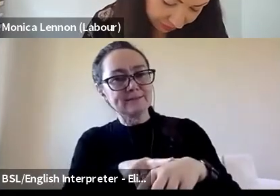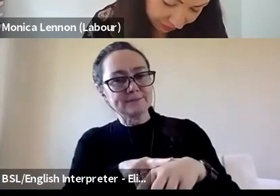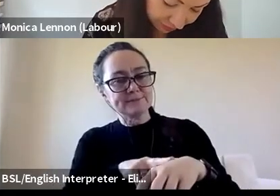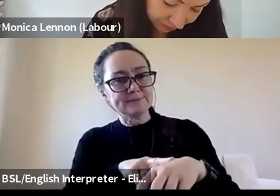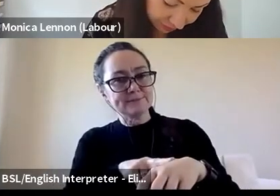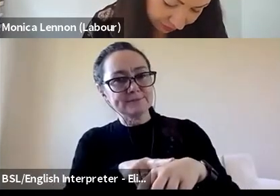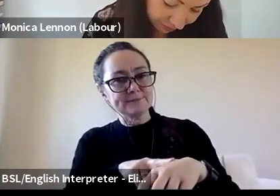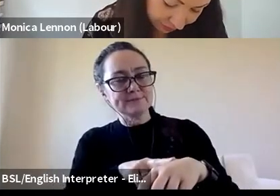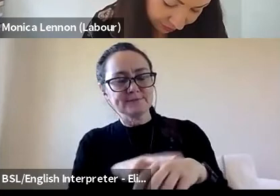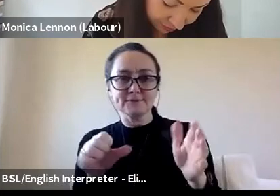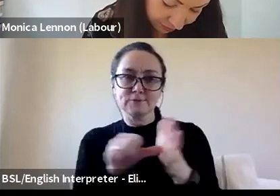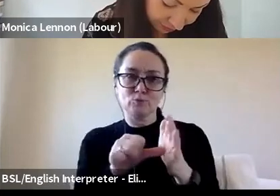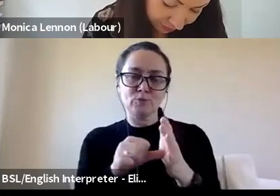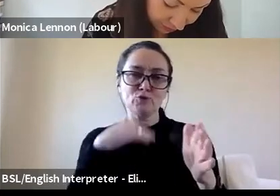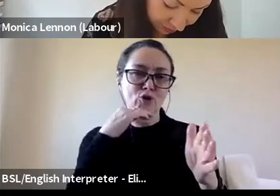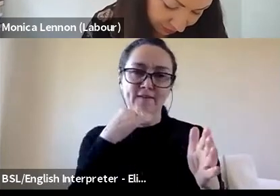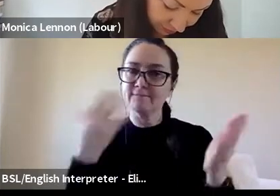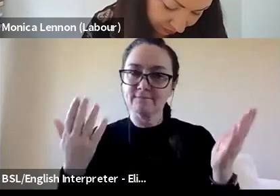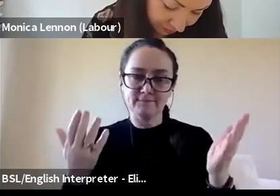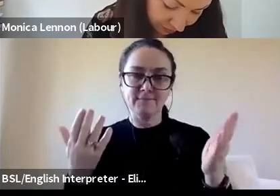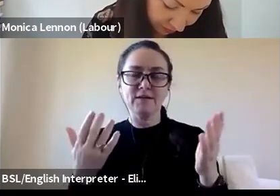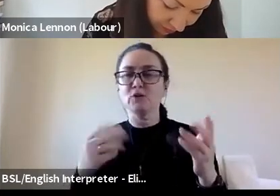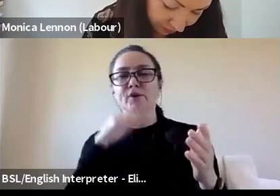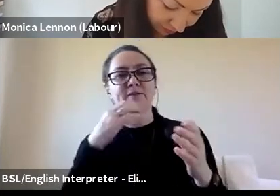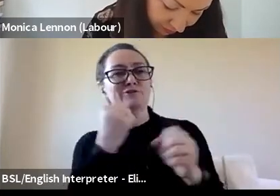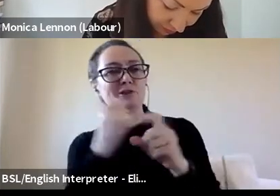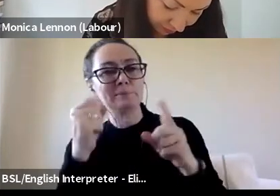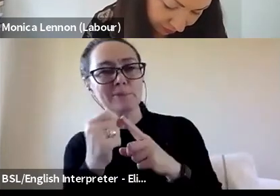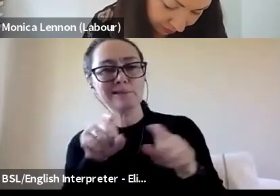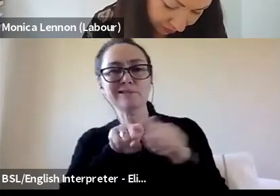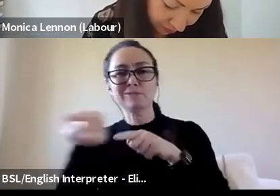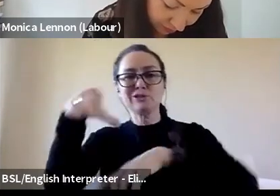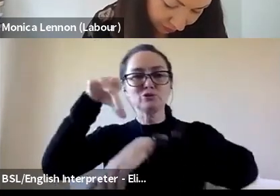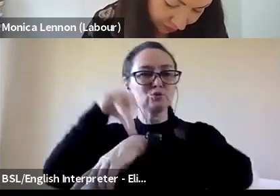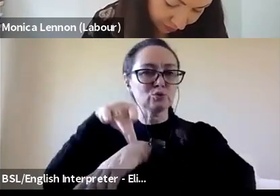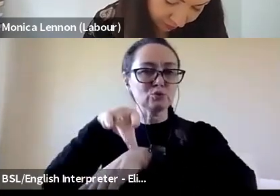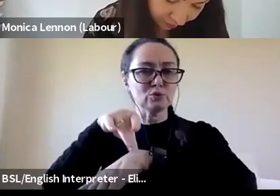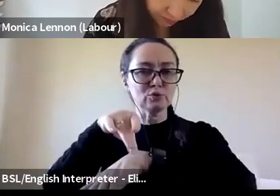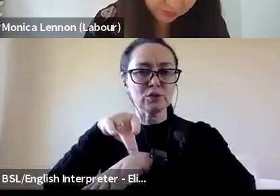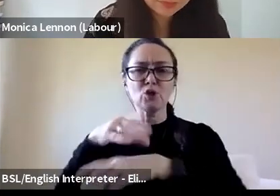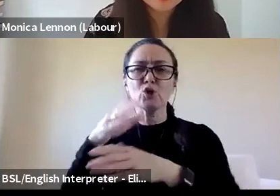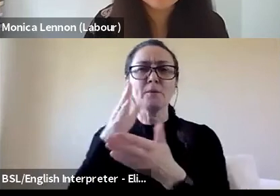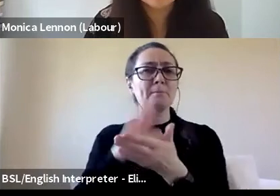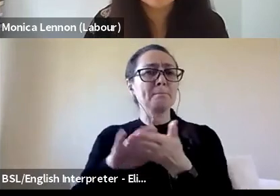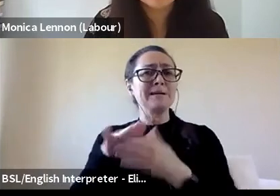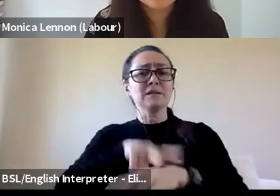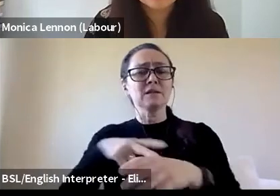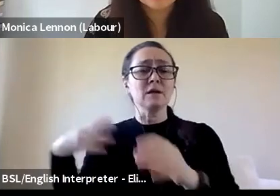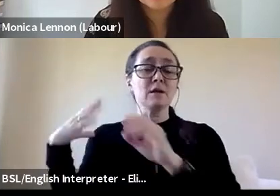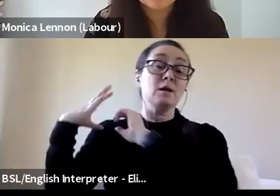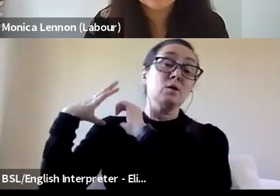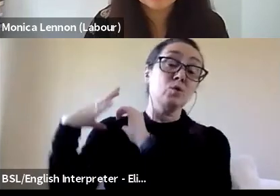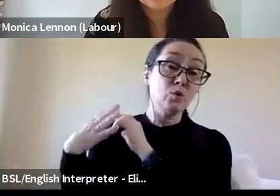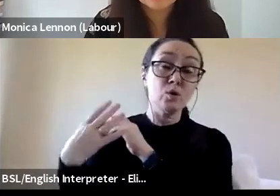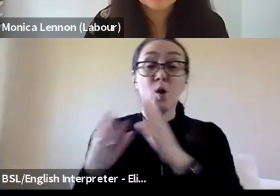and were before the pandemic. Shortage of GPs, specialists, a really overburdened workforce who are now